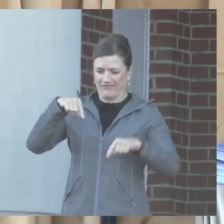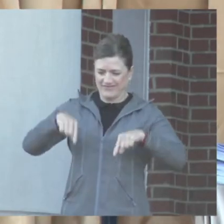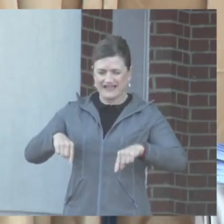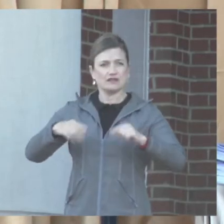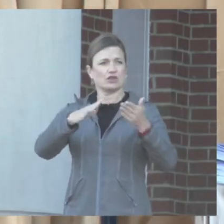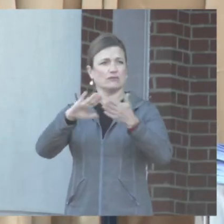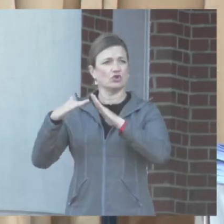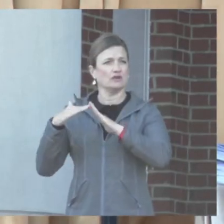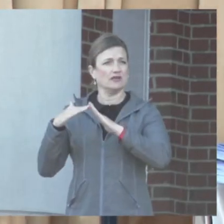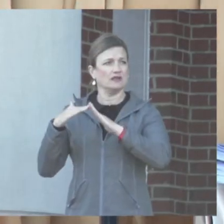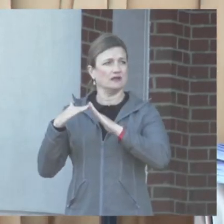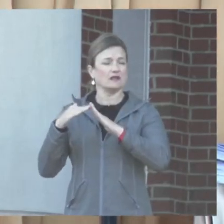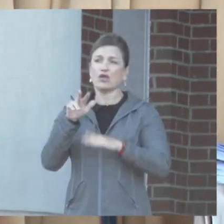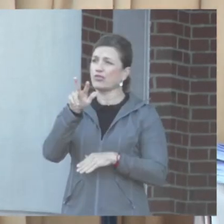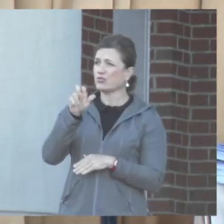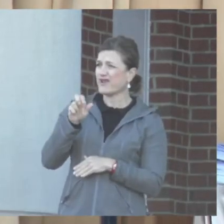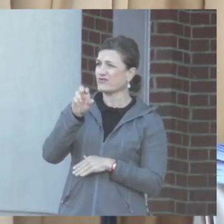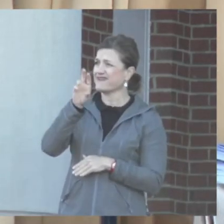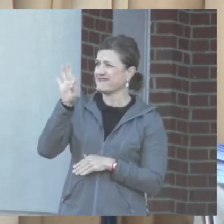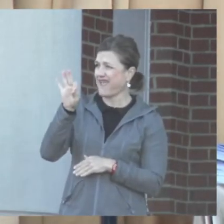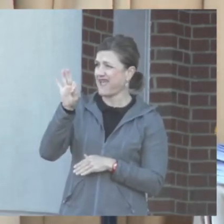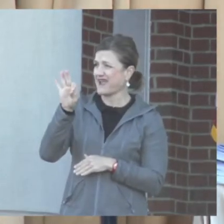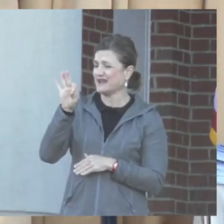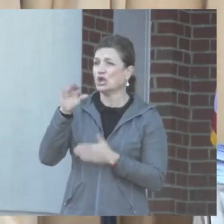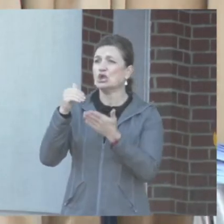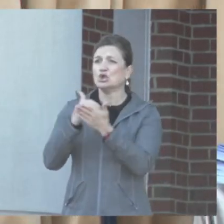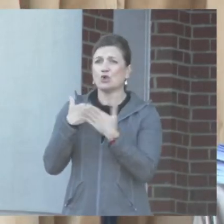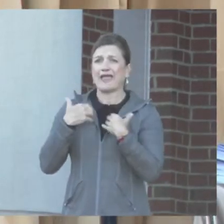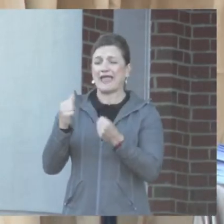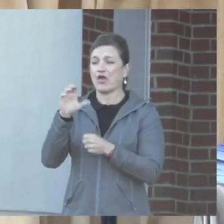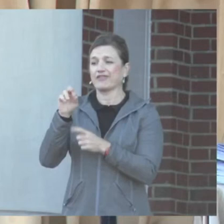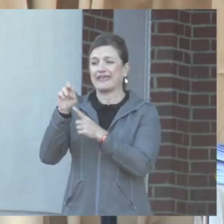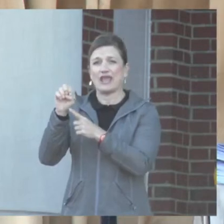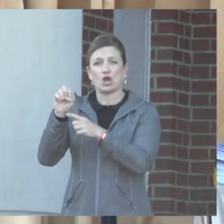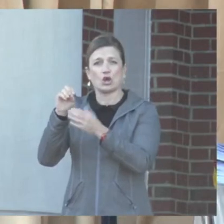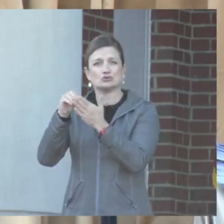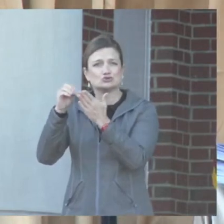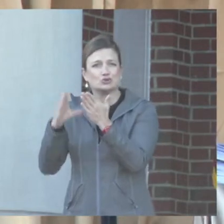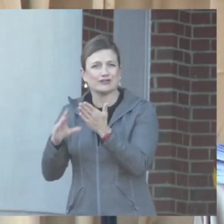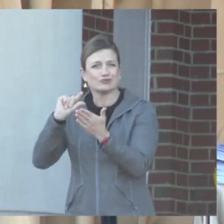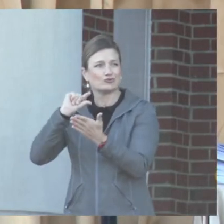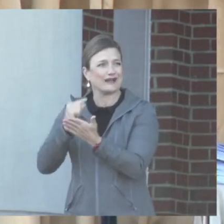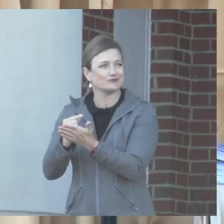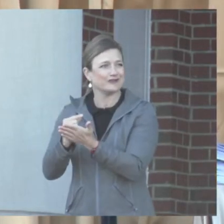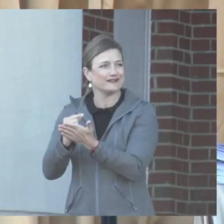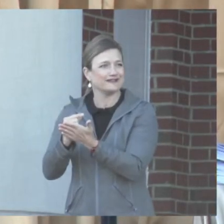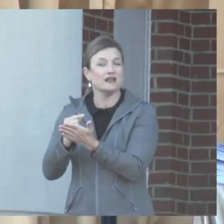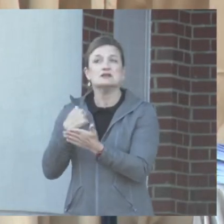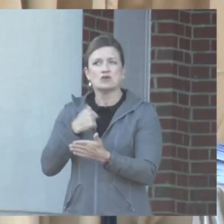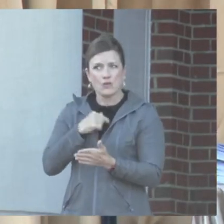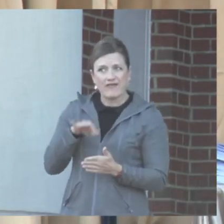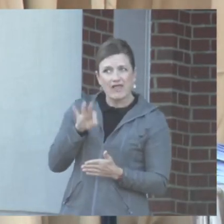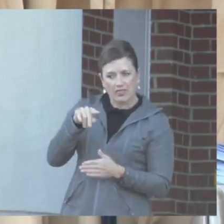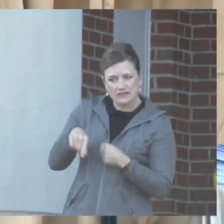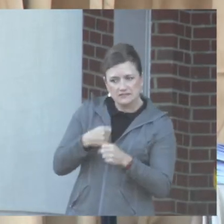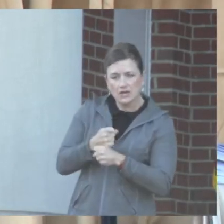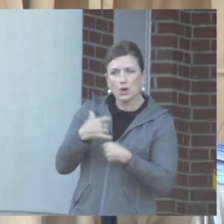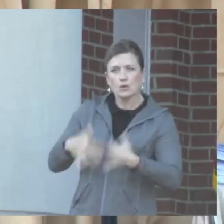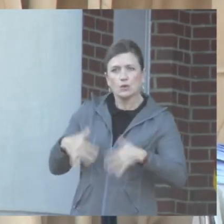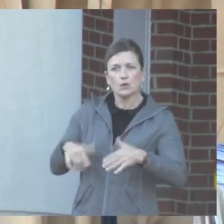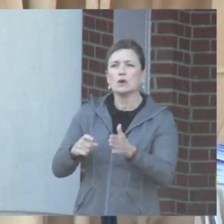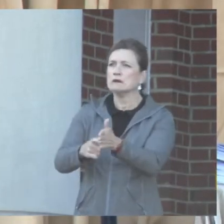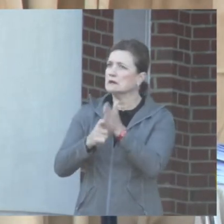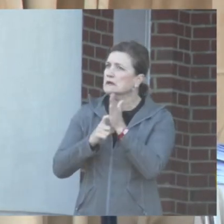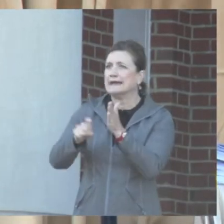you are 309 new healthcare graduates, serving, as we have found this year, a true and